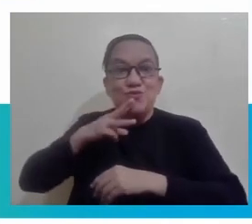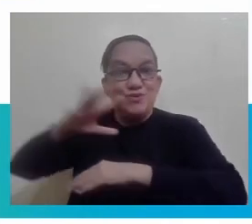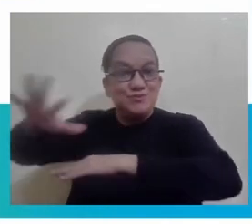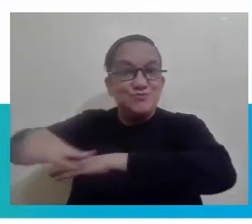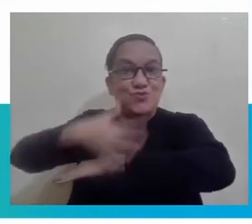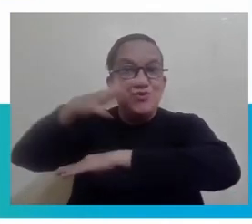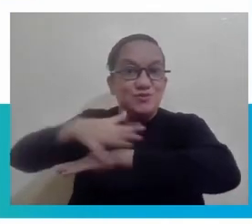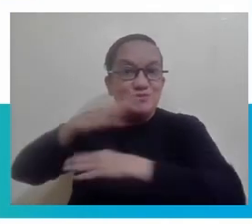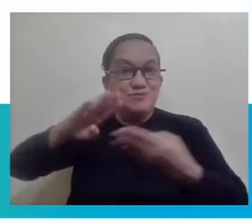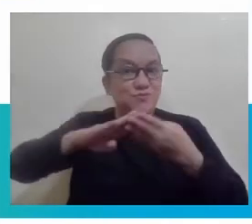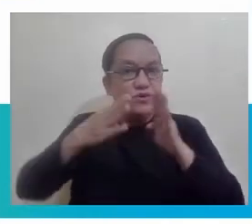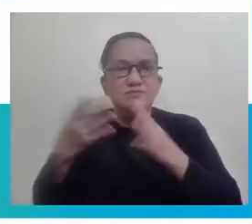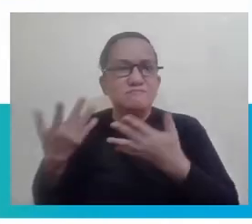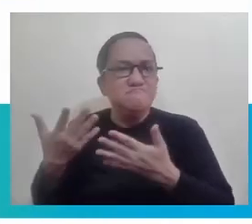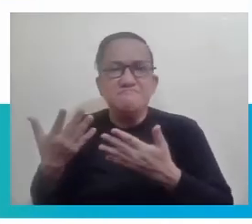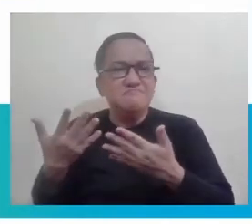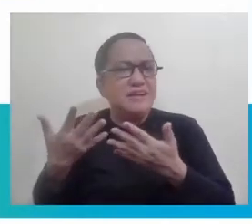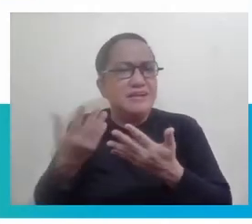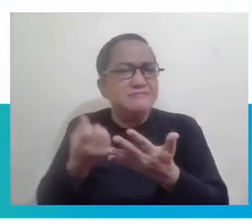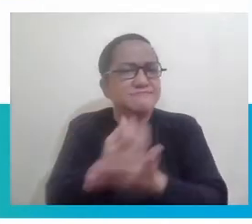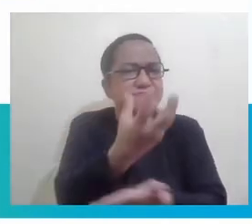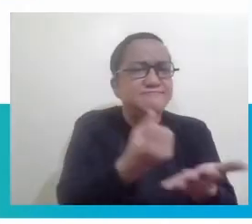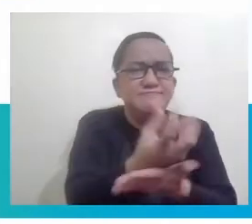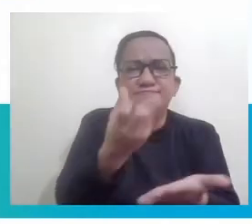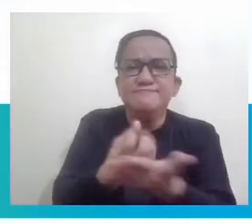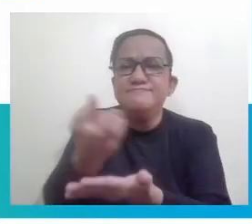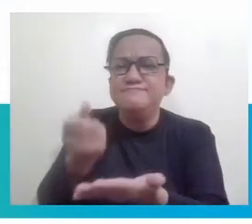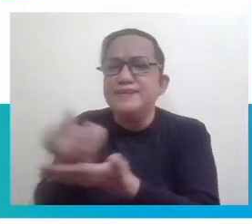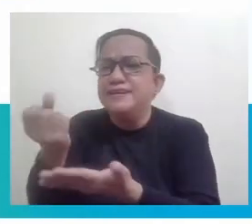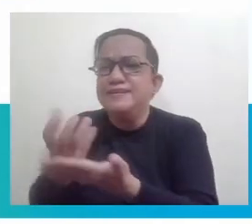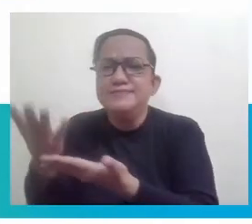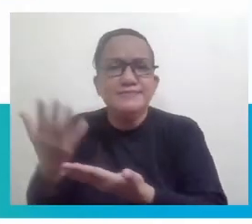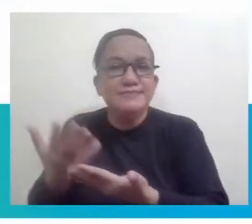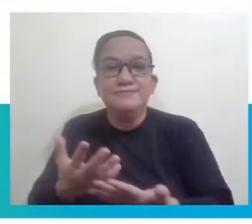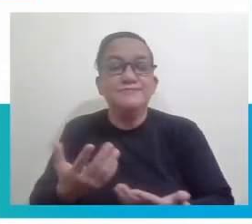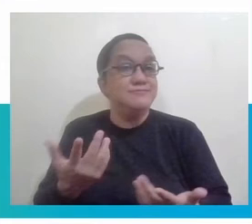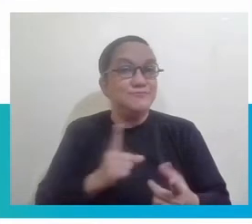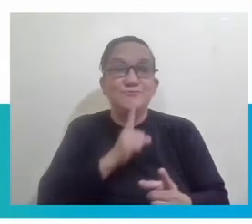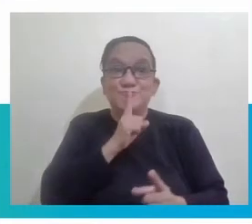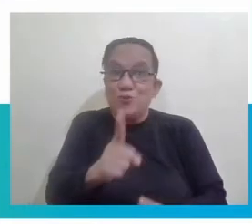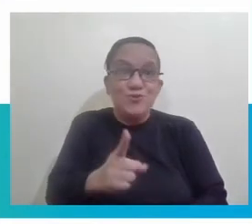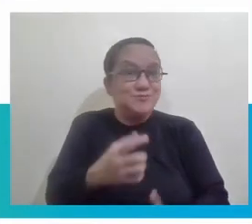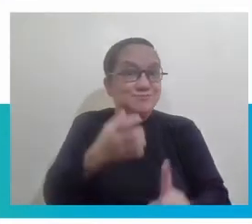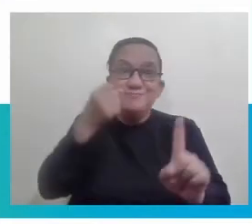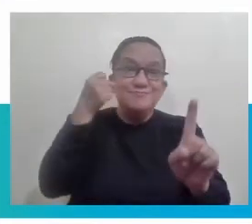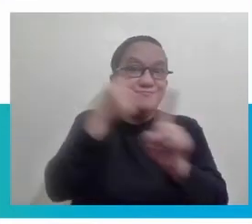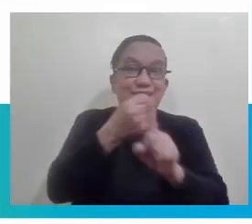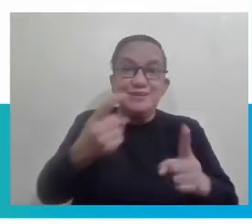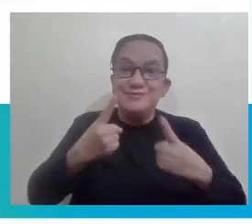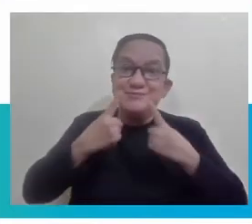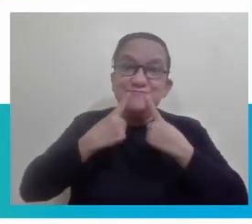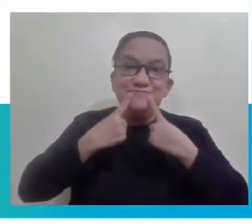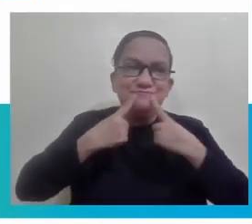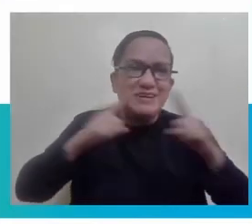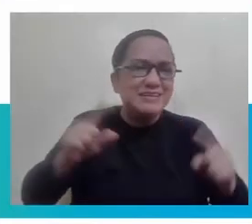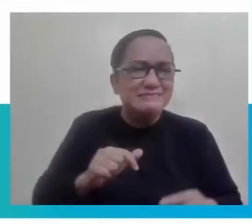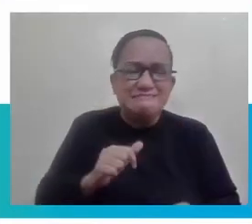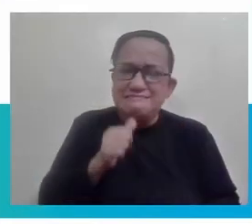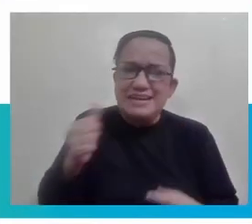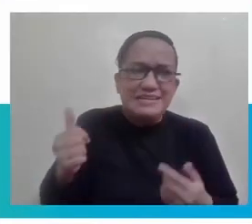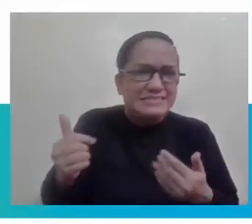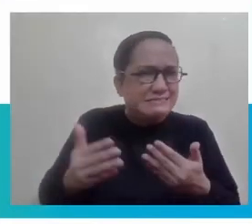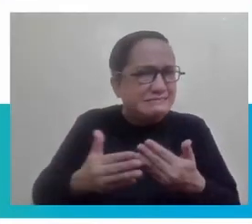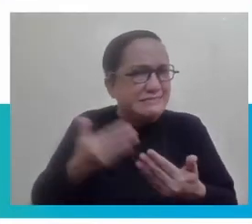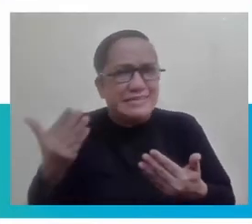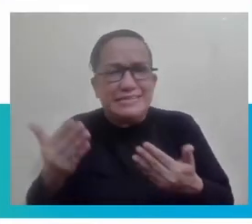that success is very limited, even if the policies and regulations are in place, when we forget or ignore